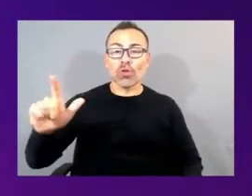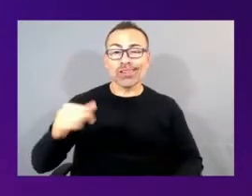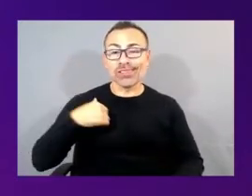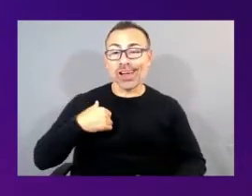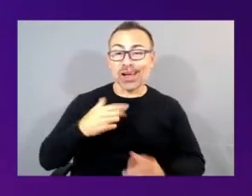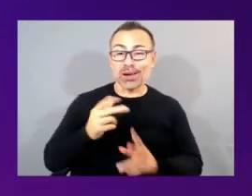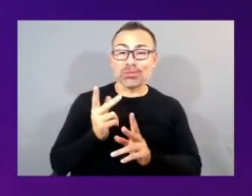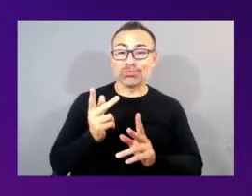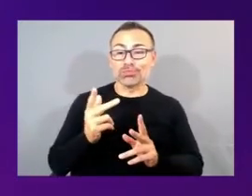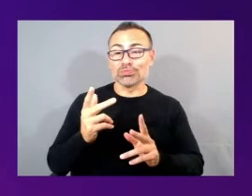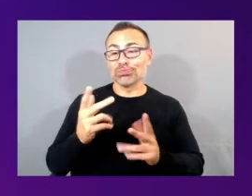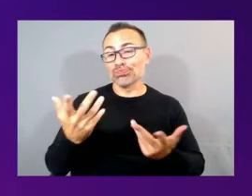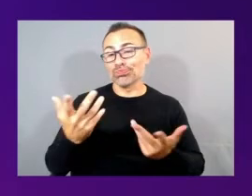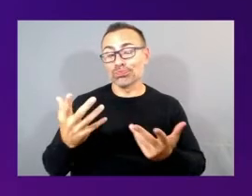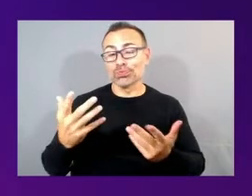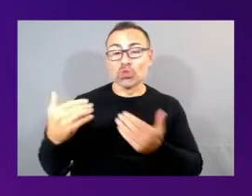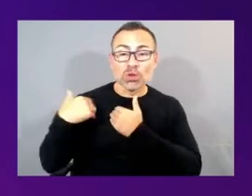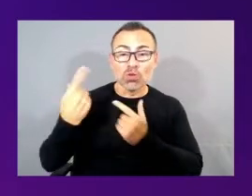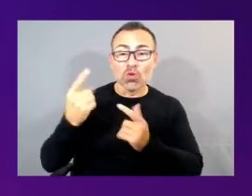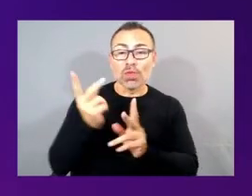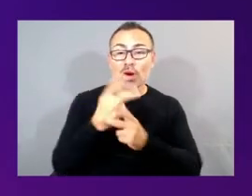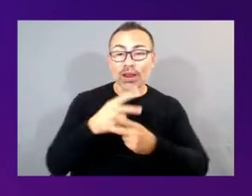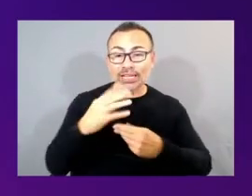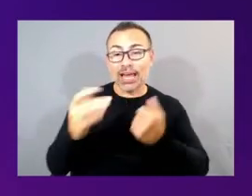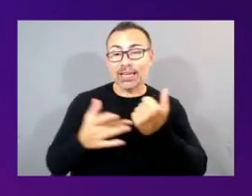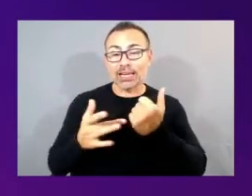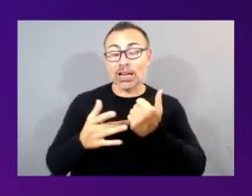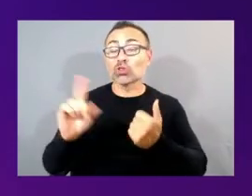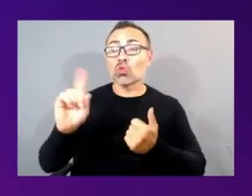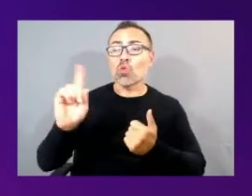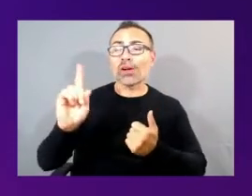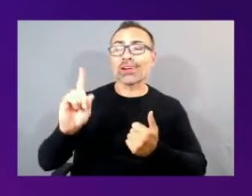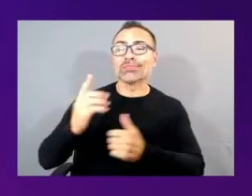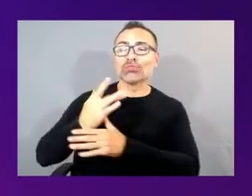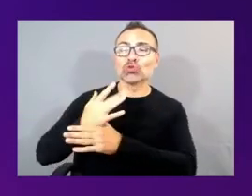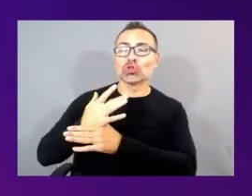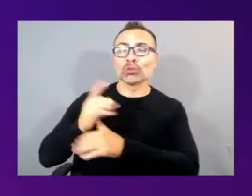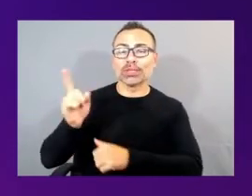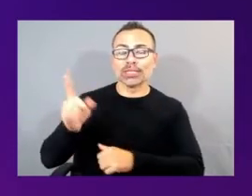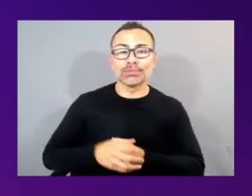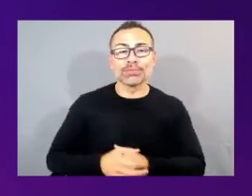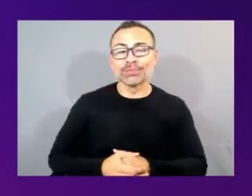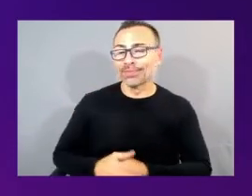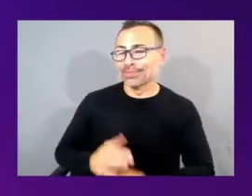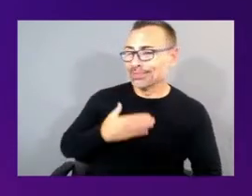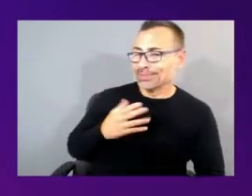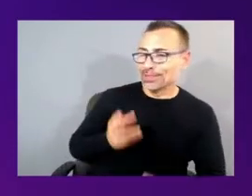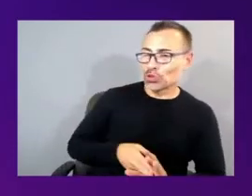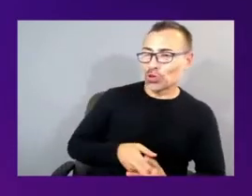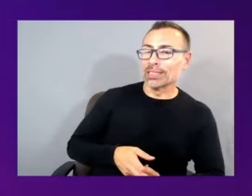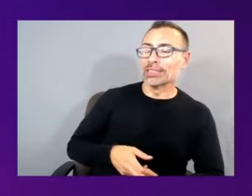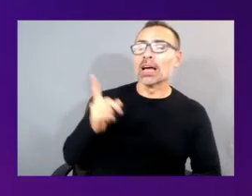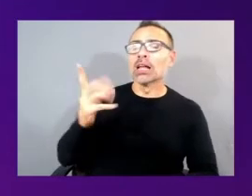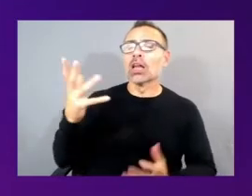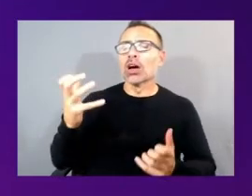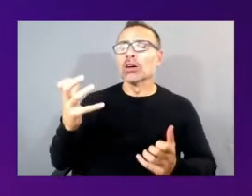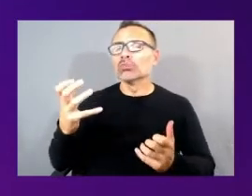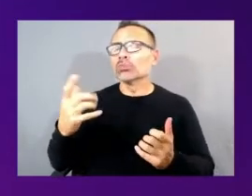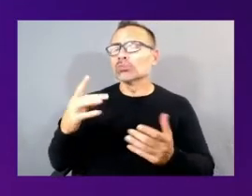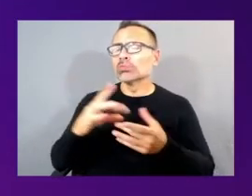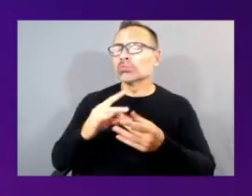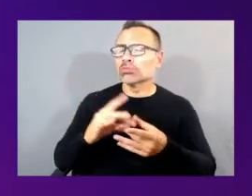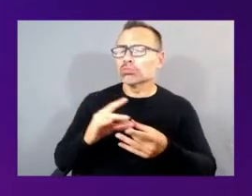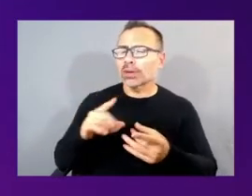Mannheim, Germany. We're happy to have you here. Tell us about the CloudRail product that you're going to demo for us on